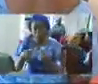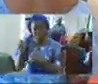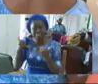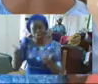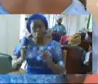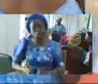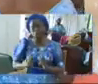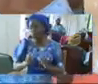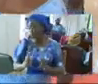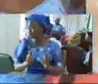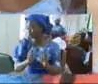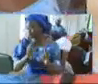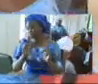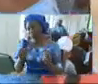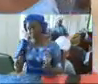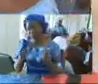Come very quickly.